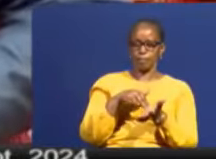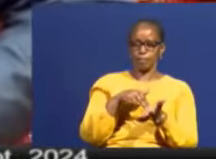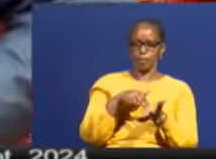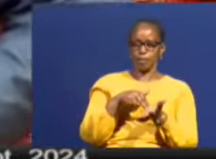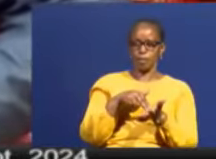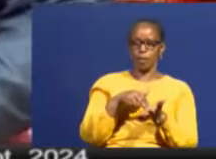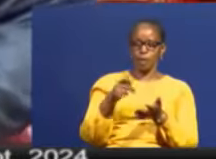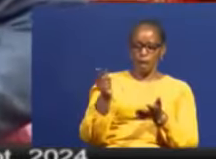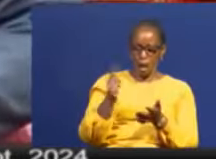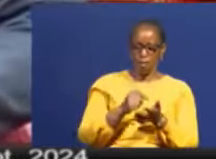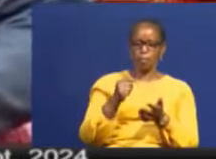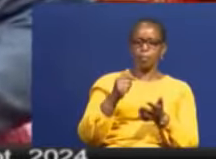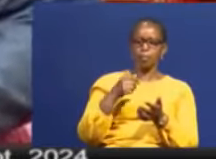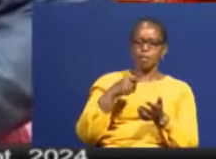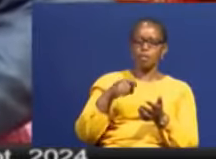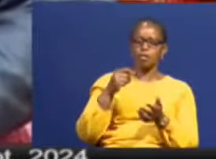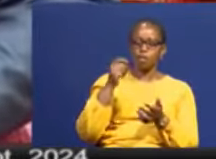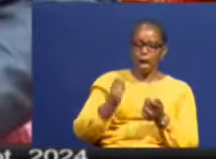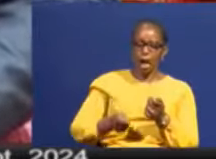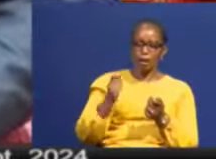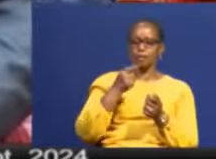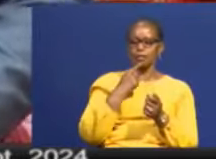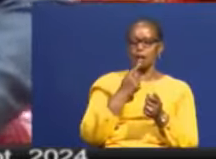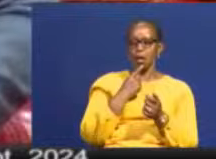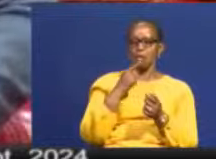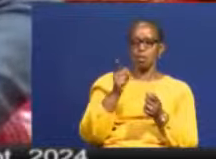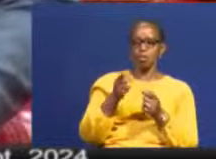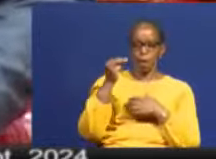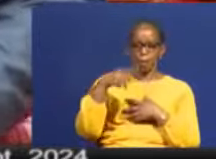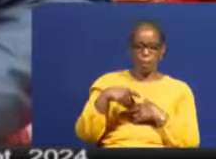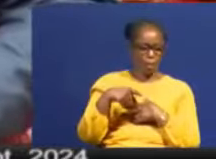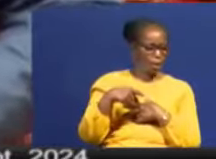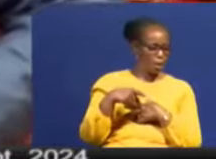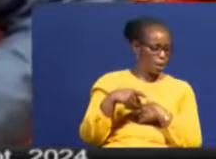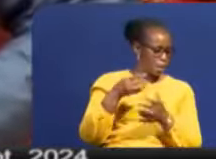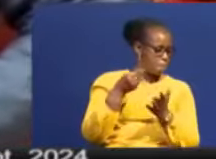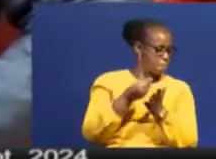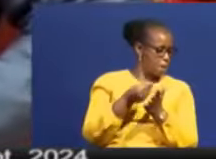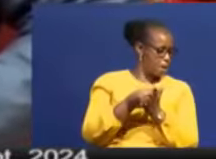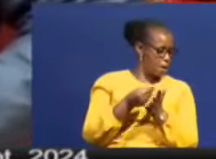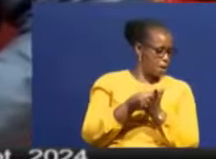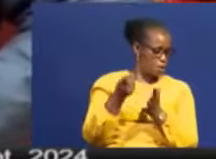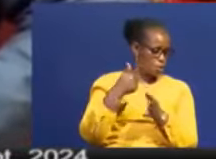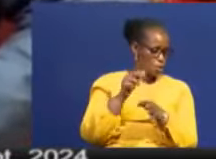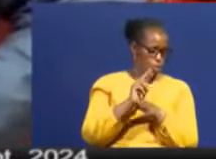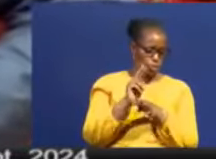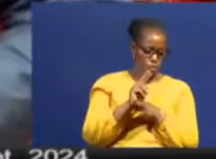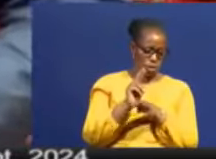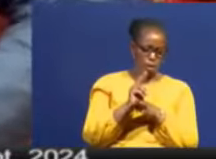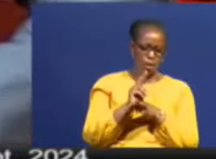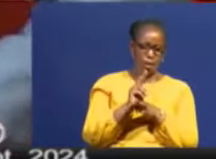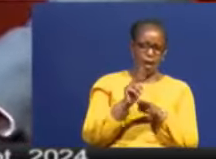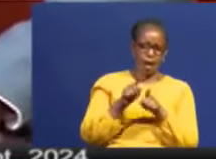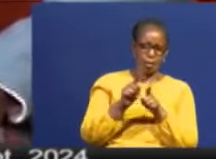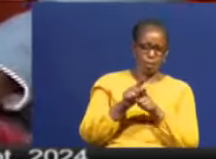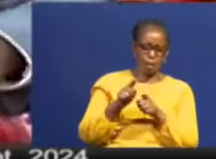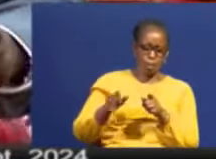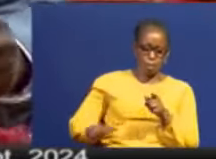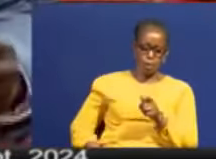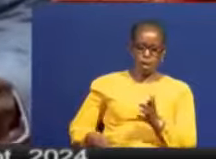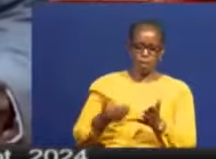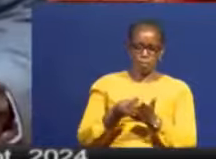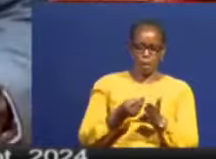before the judges and say, look, now you are members of parliament, this money you'll be using as pocket money